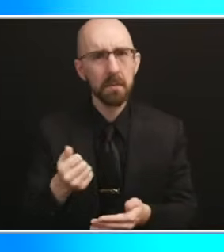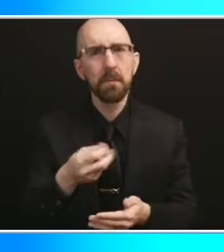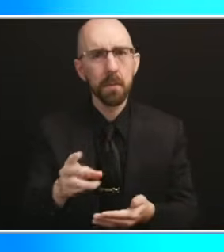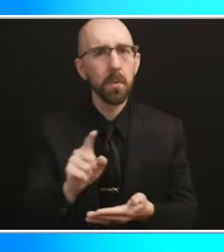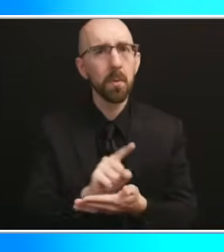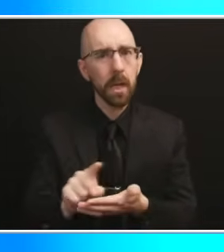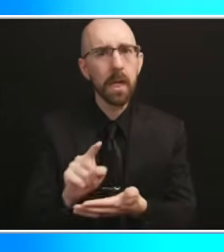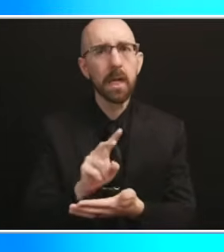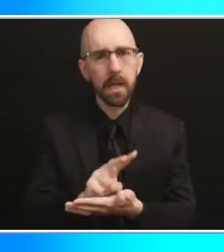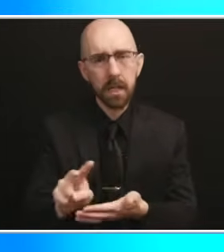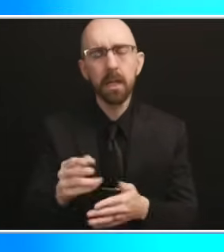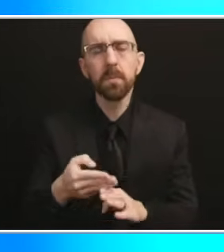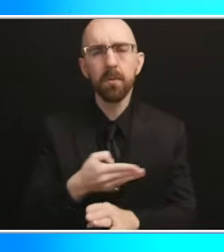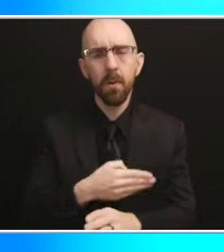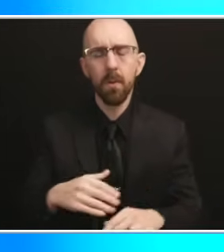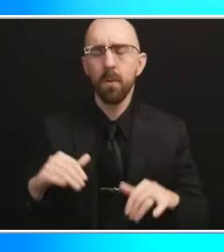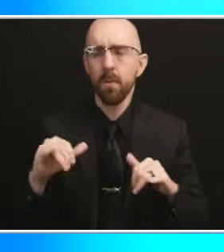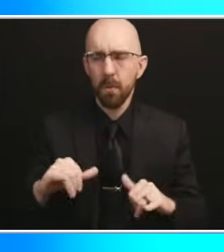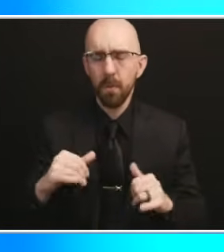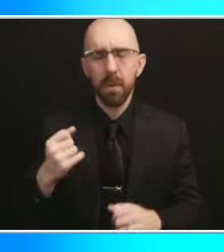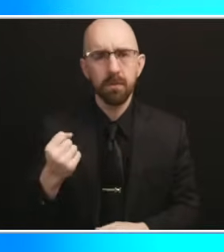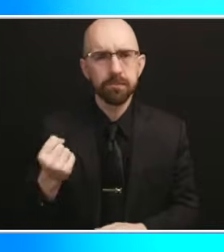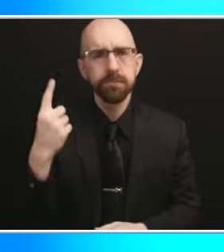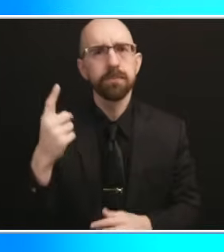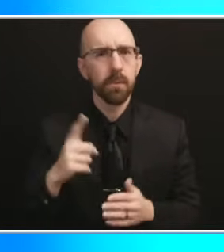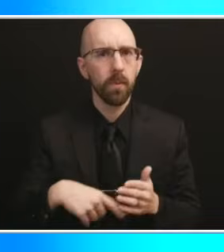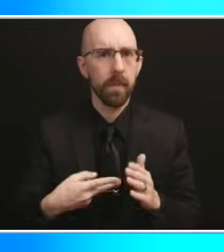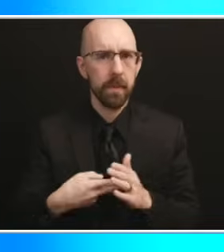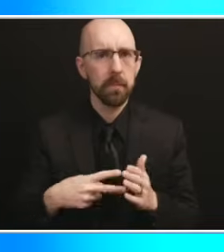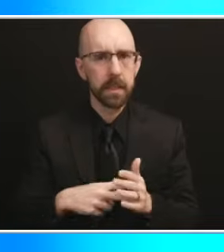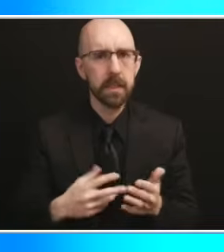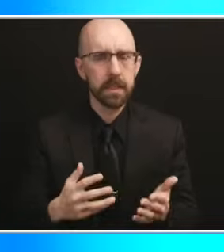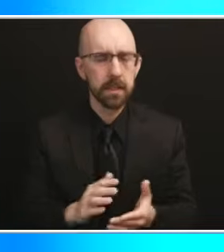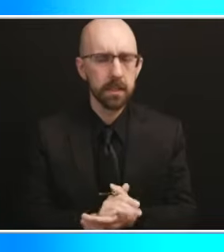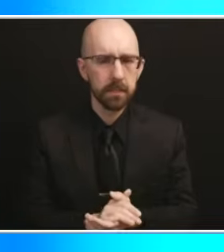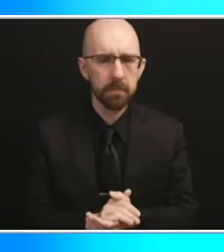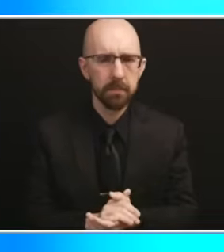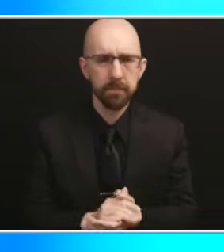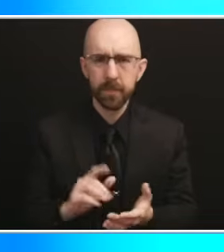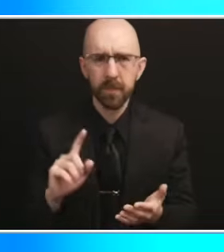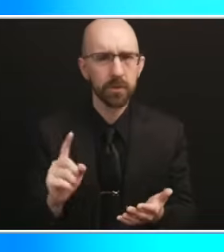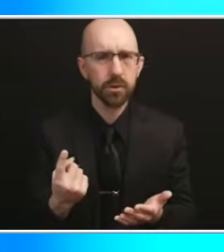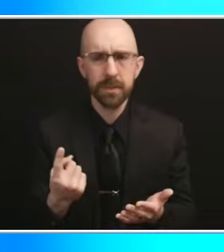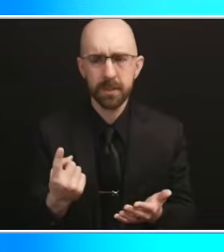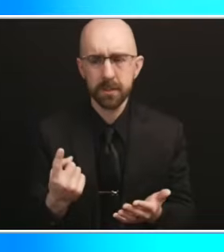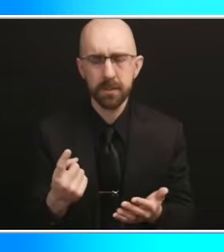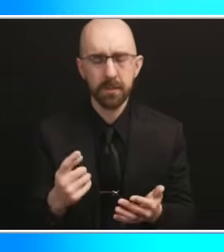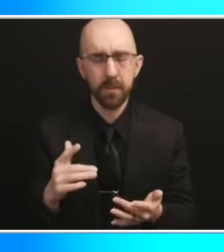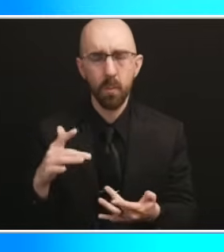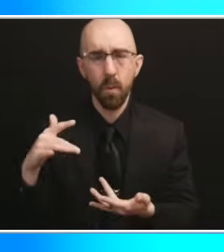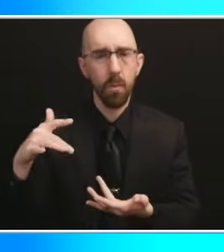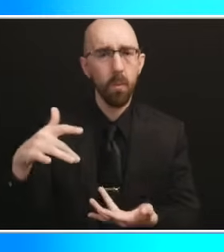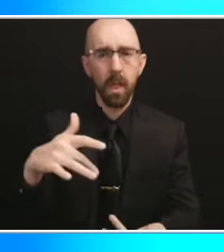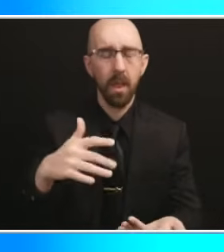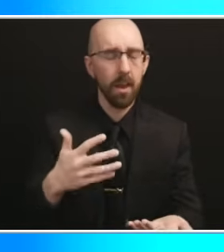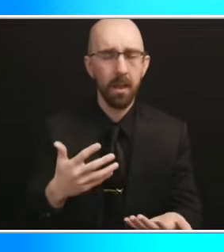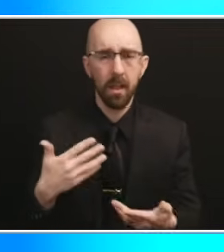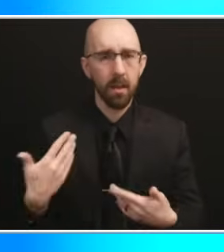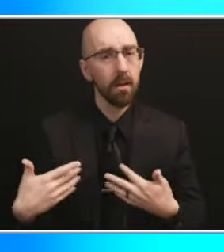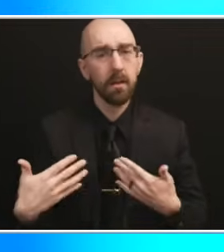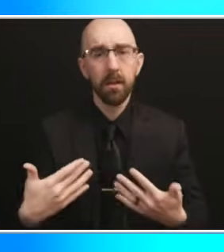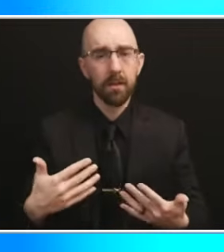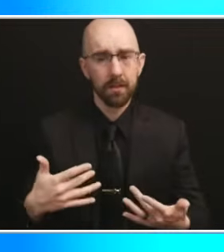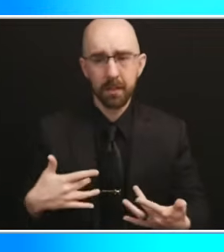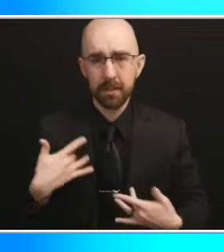really kind of registered that, and then it was just a whirlwind of excitement